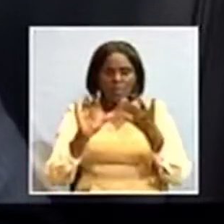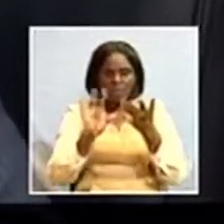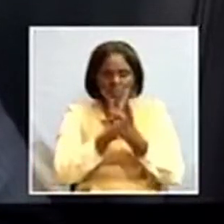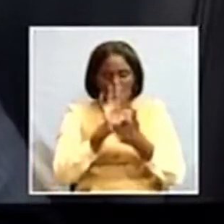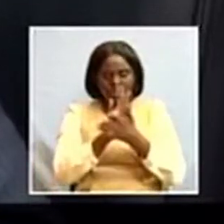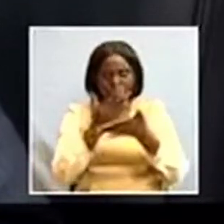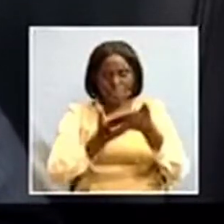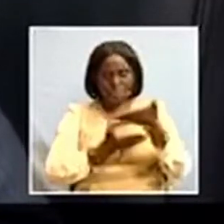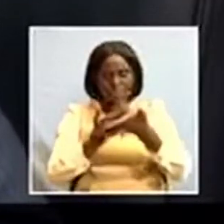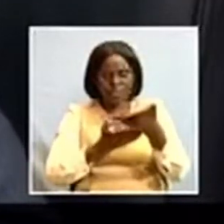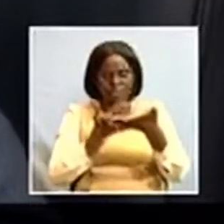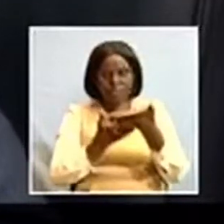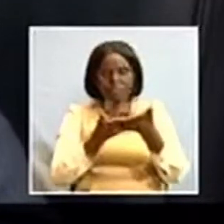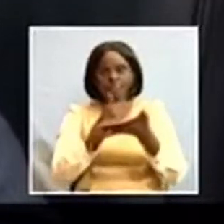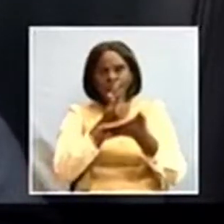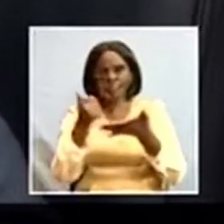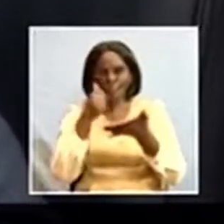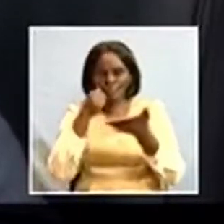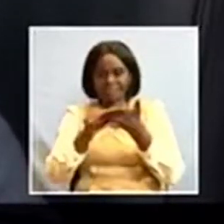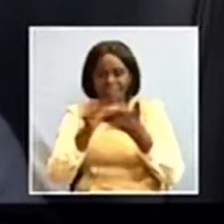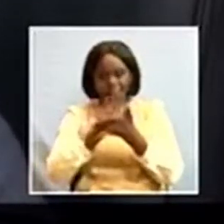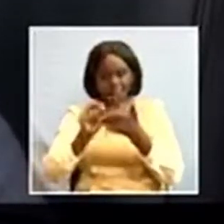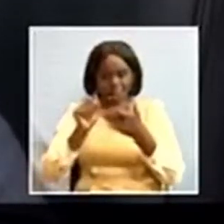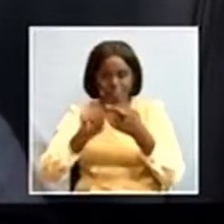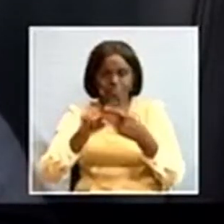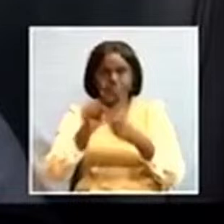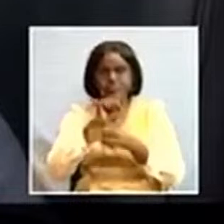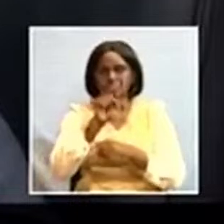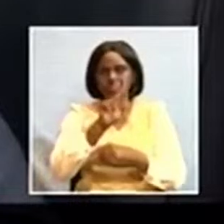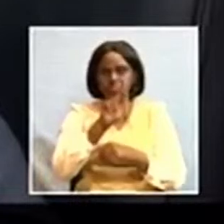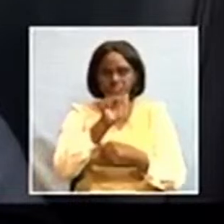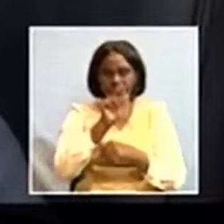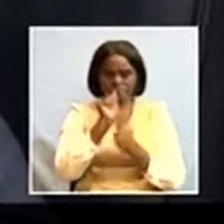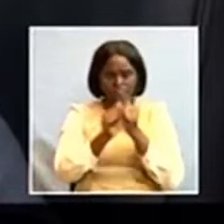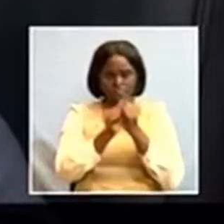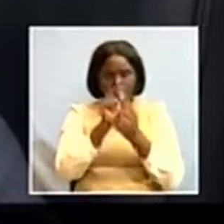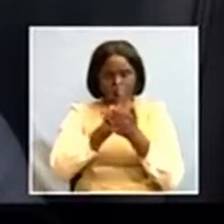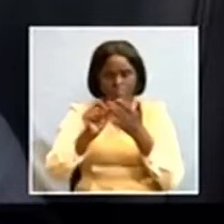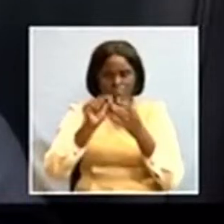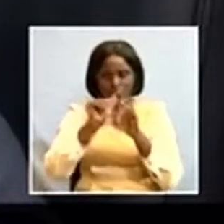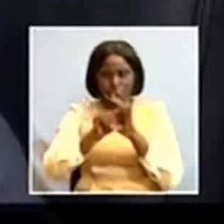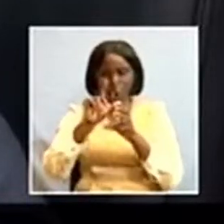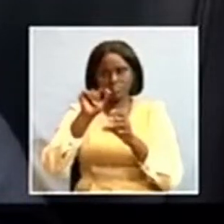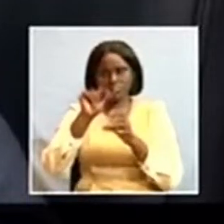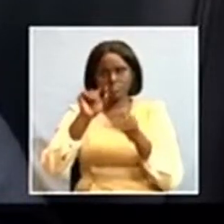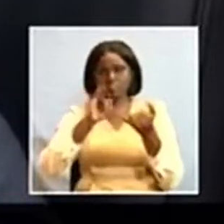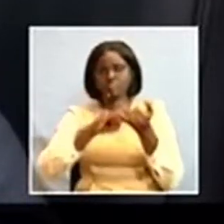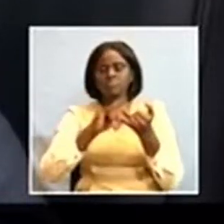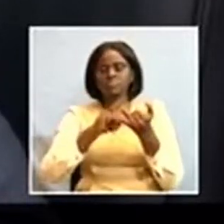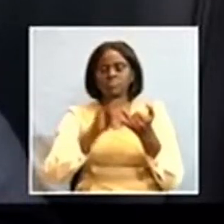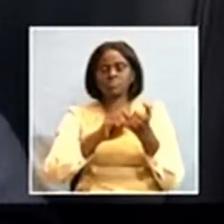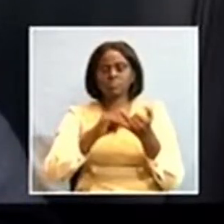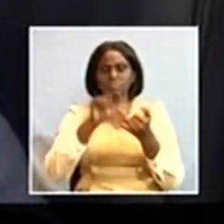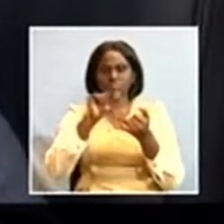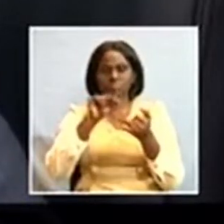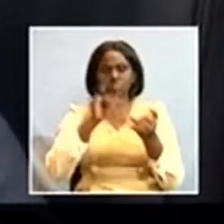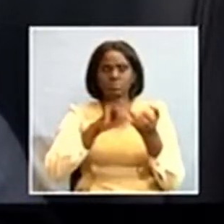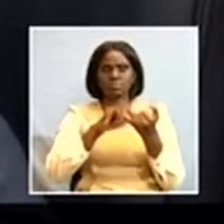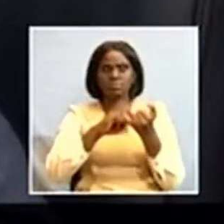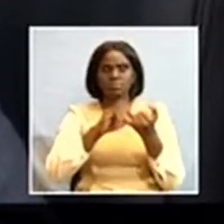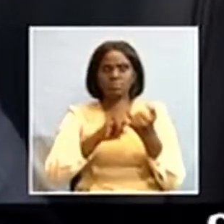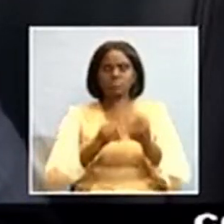document is another letter written to Zambia Revenue Authority, which was written on 20th September